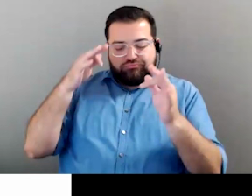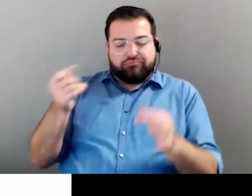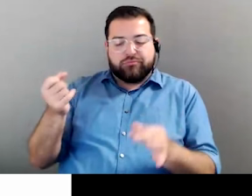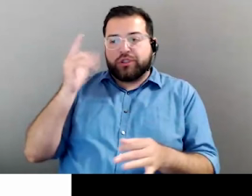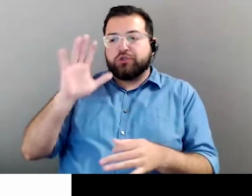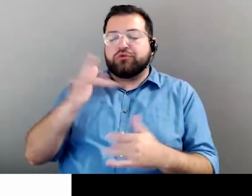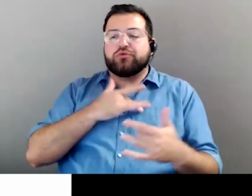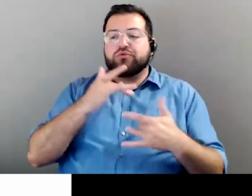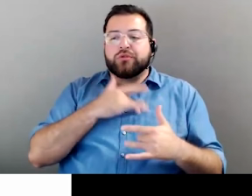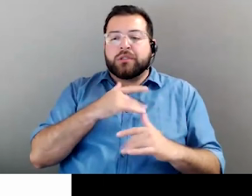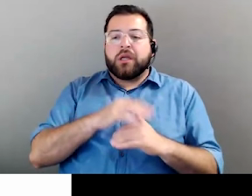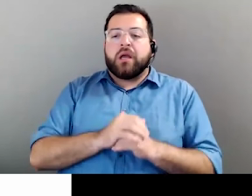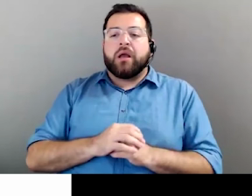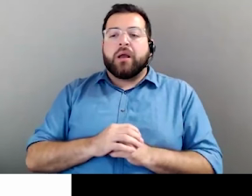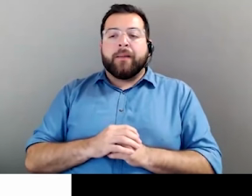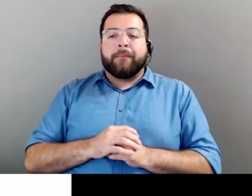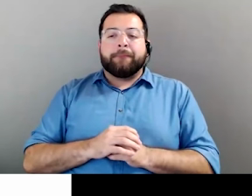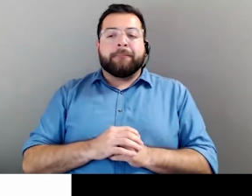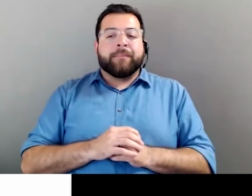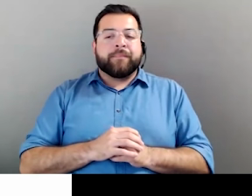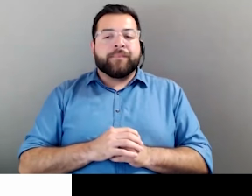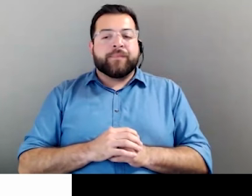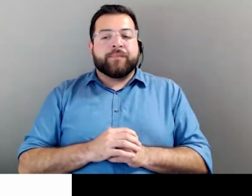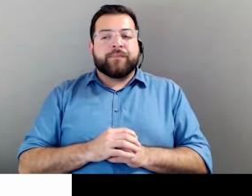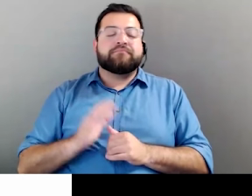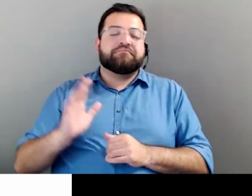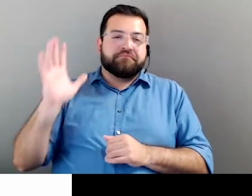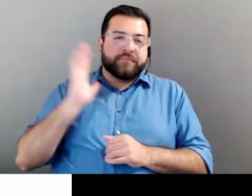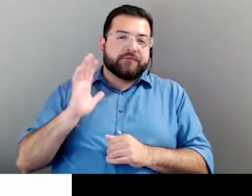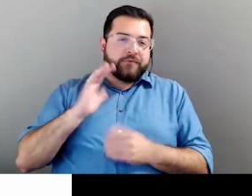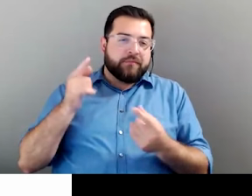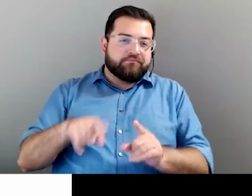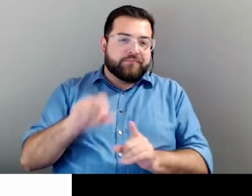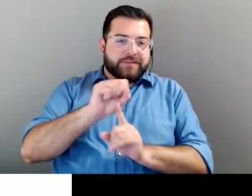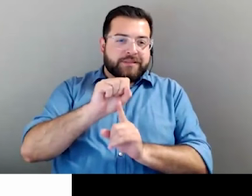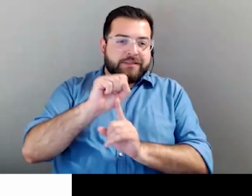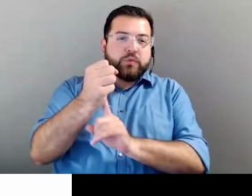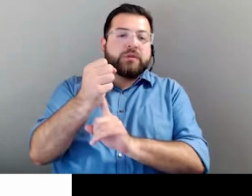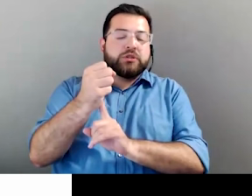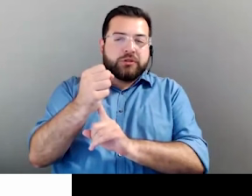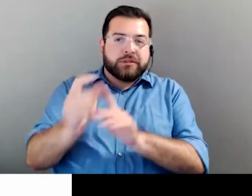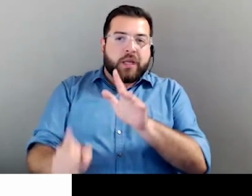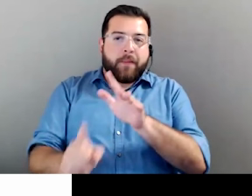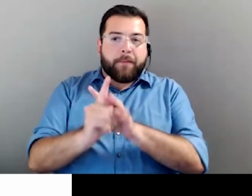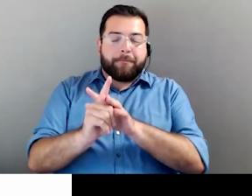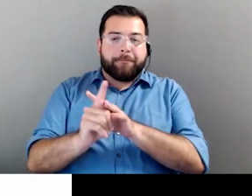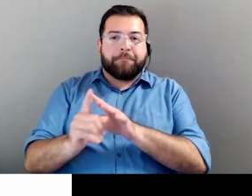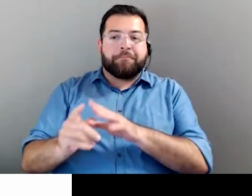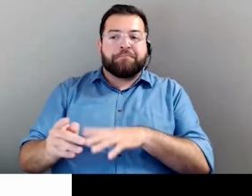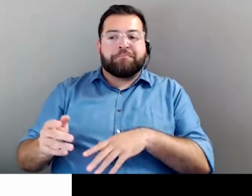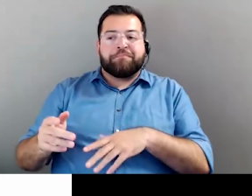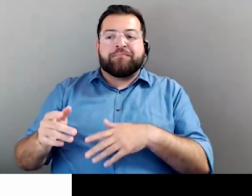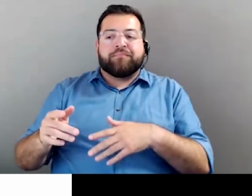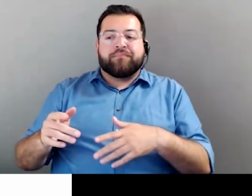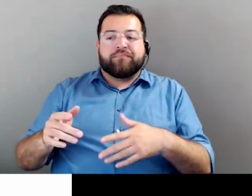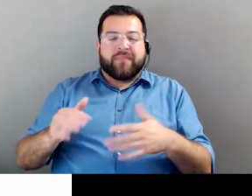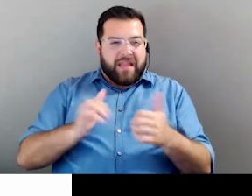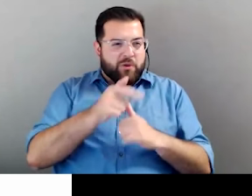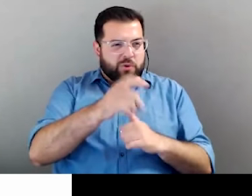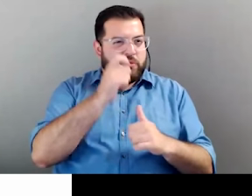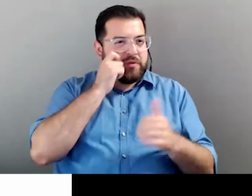concern. And we've had situations that you just discussed